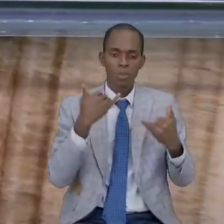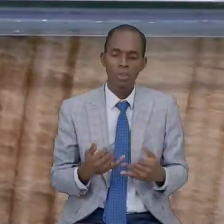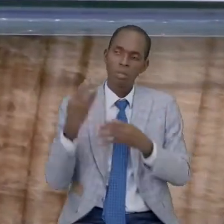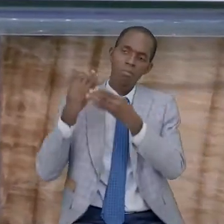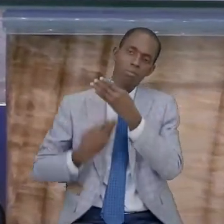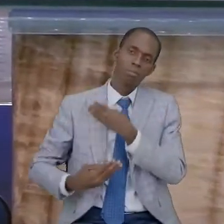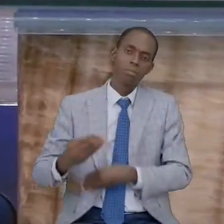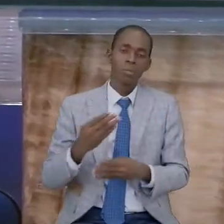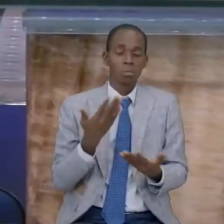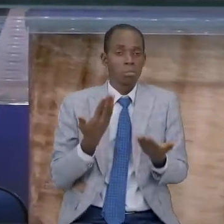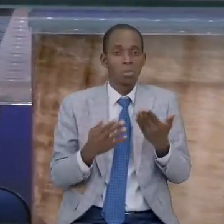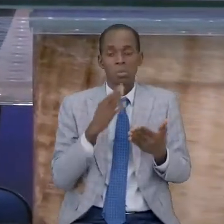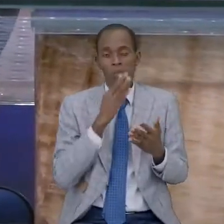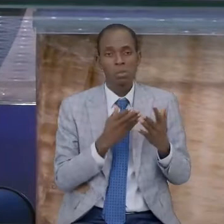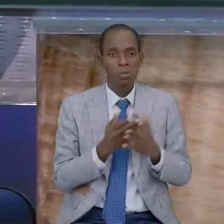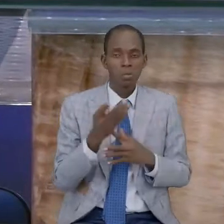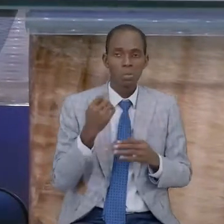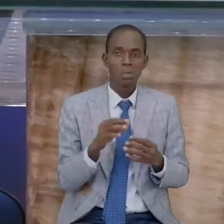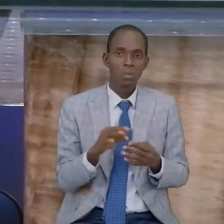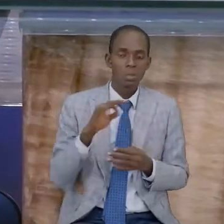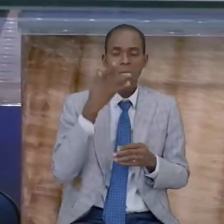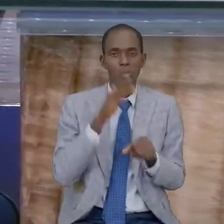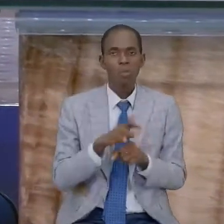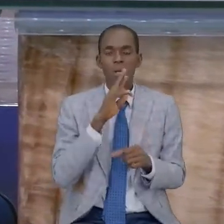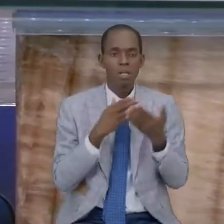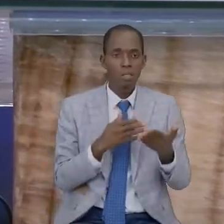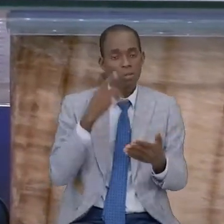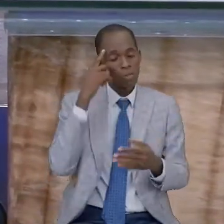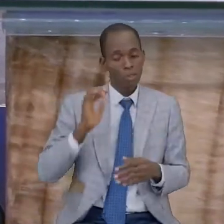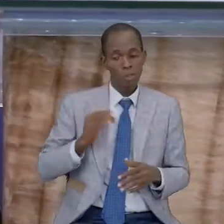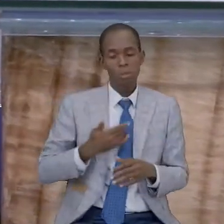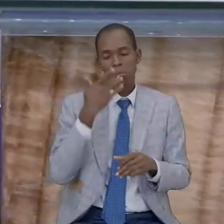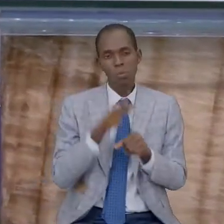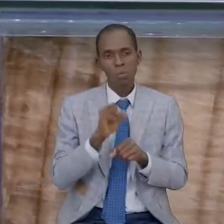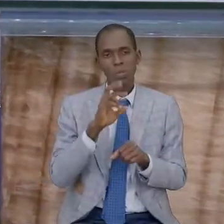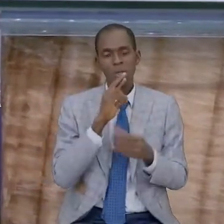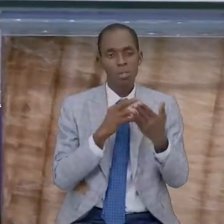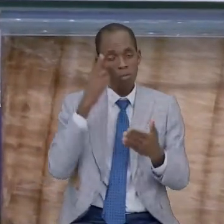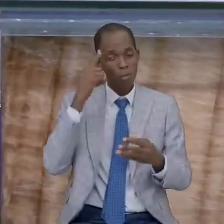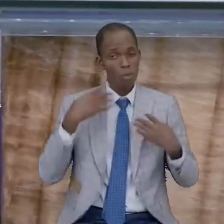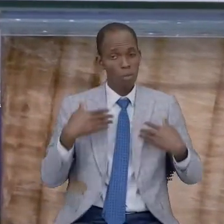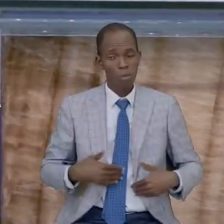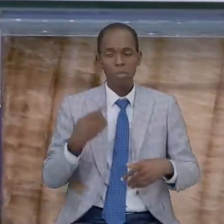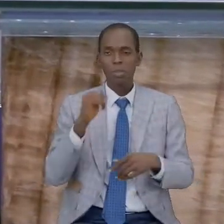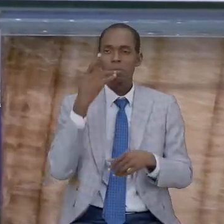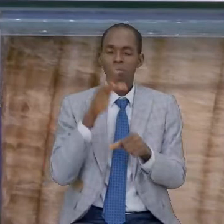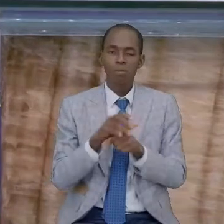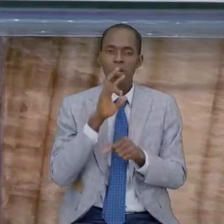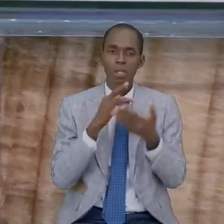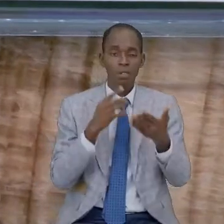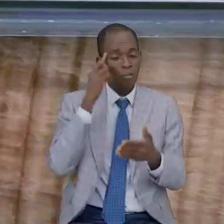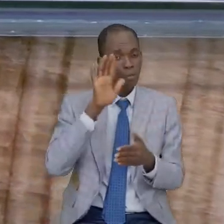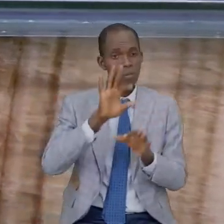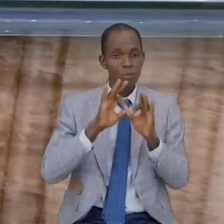whether it's for the spirit, the promises are there, for the soul, the promises are there, for the body, the promises are there, for your family,